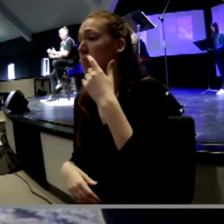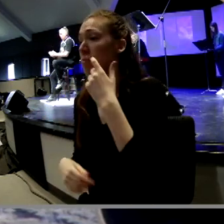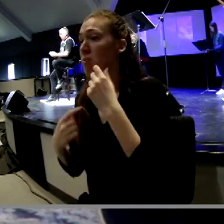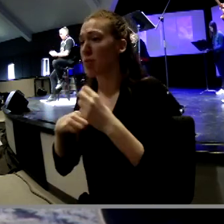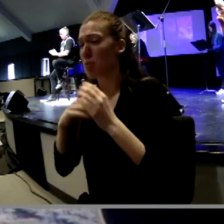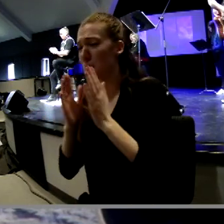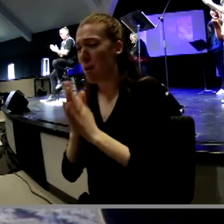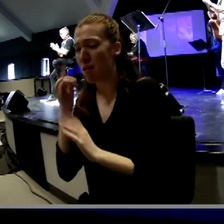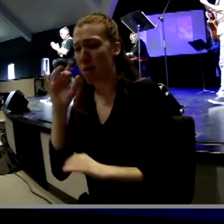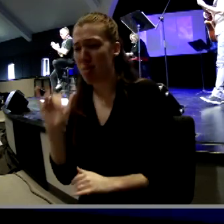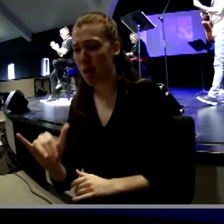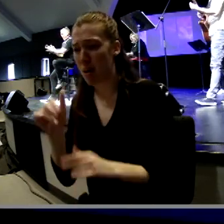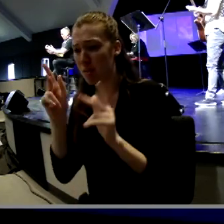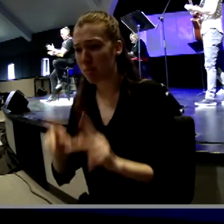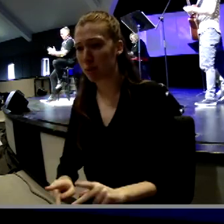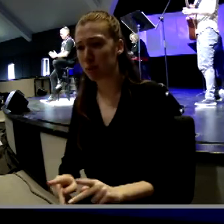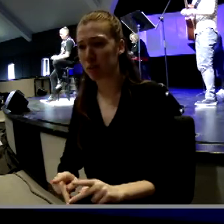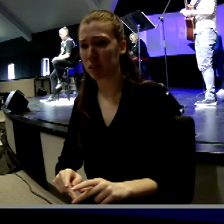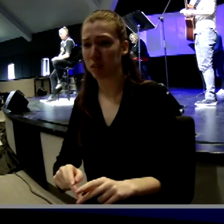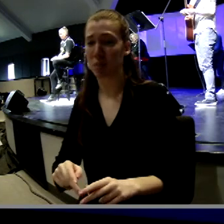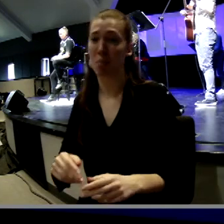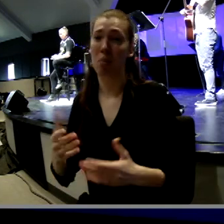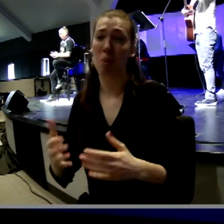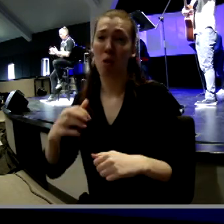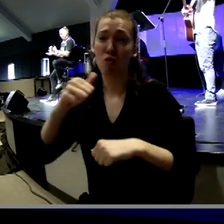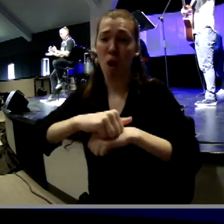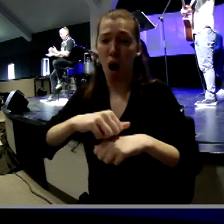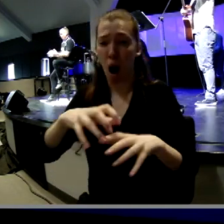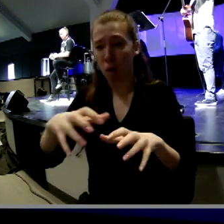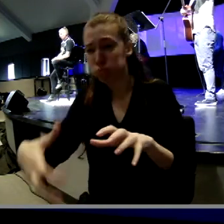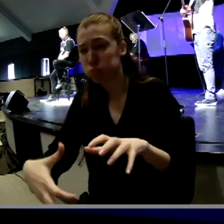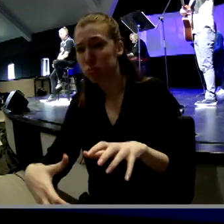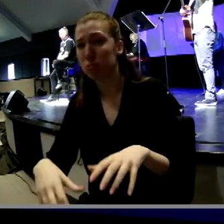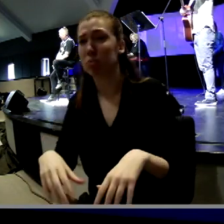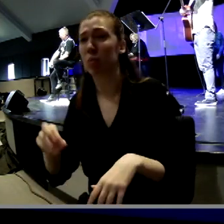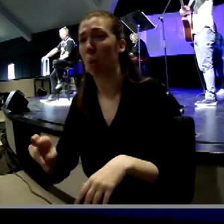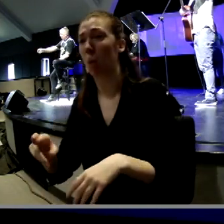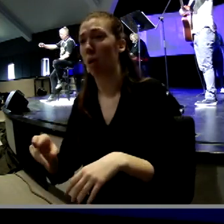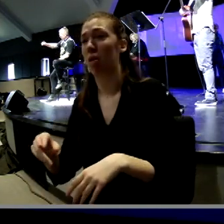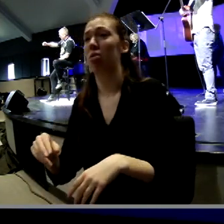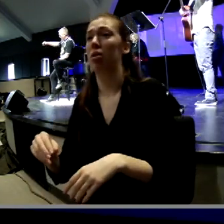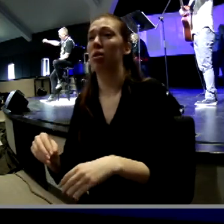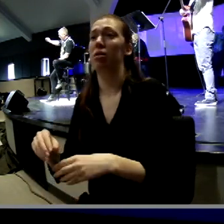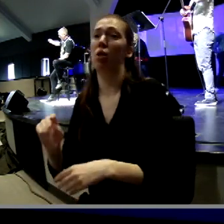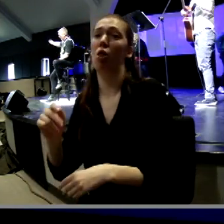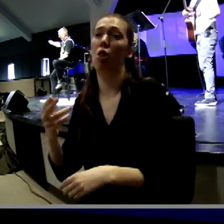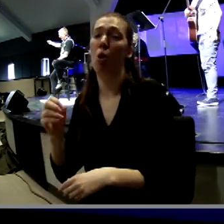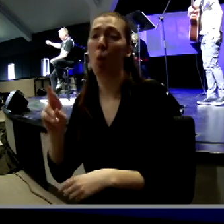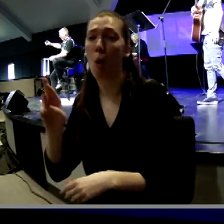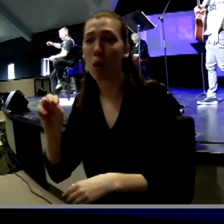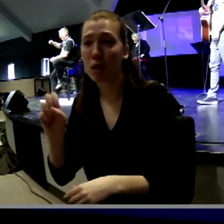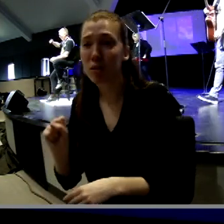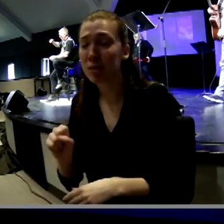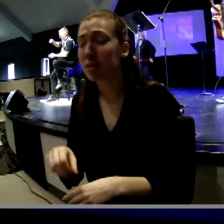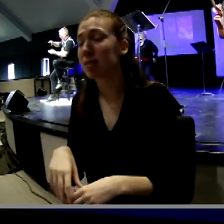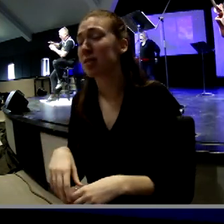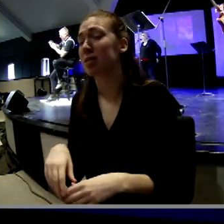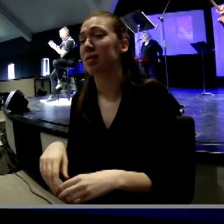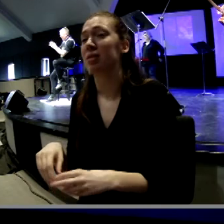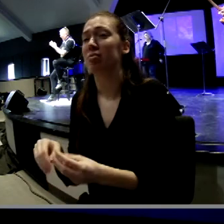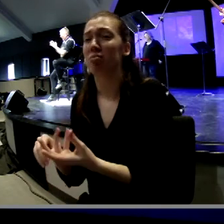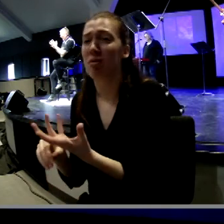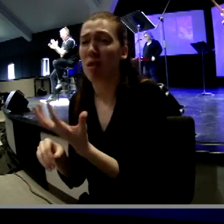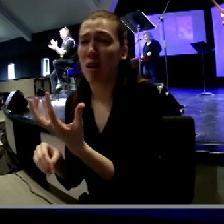rock path. That's the thorny that the seed has been taken away. I don't know where it